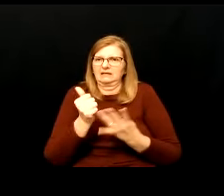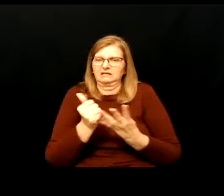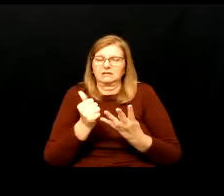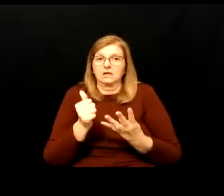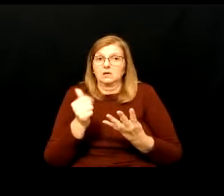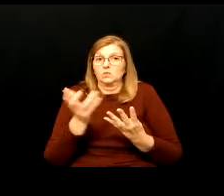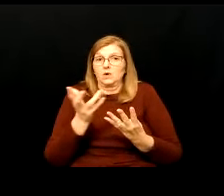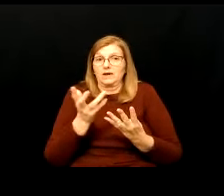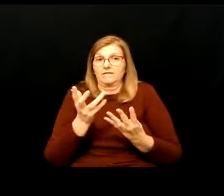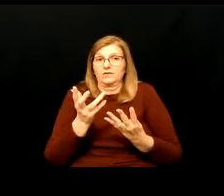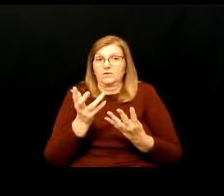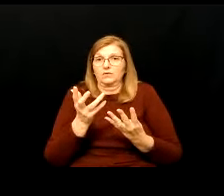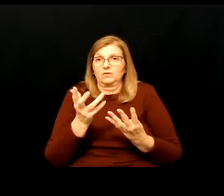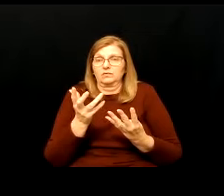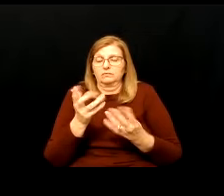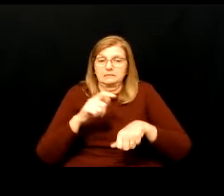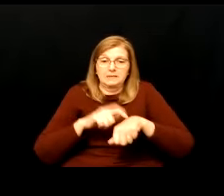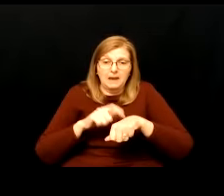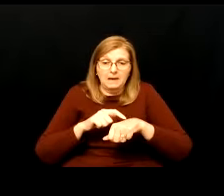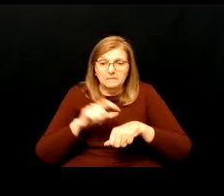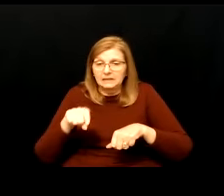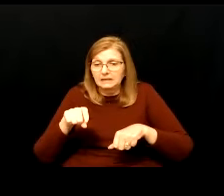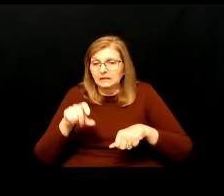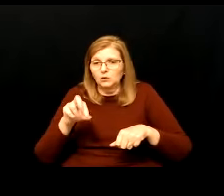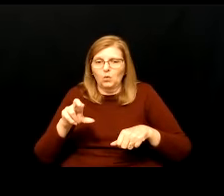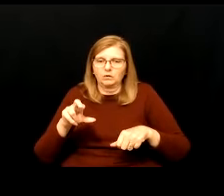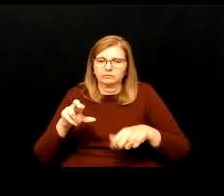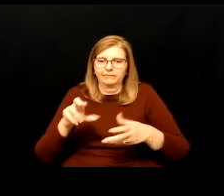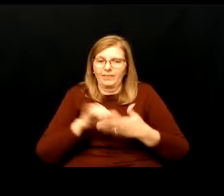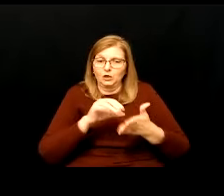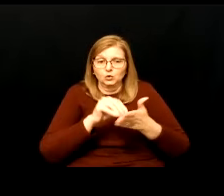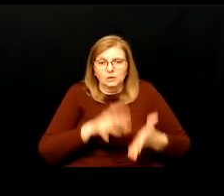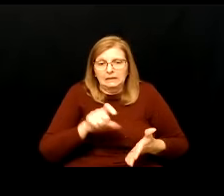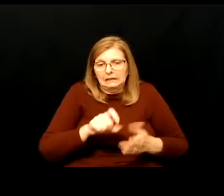and complex, whatever the needs of the students are.